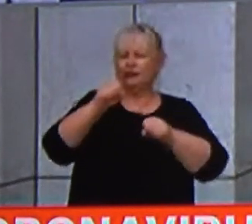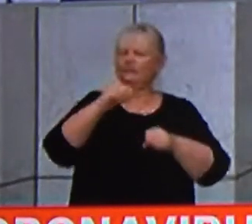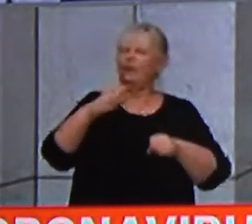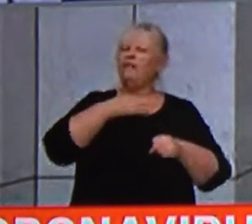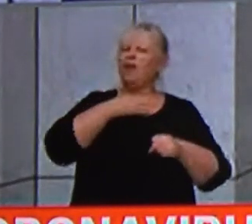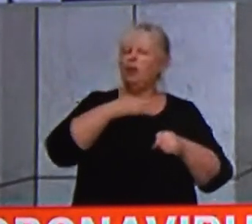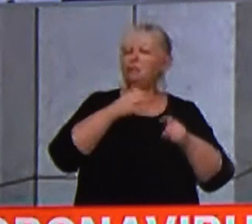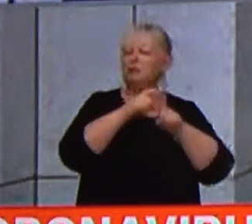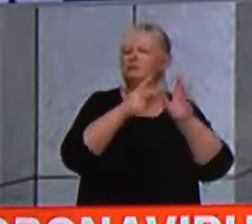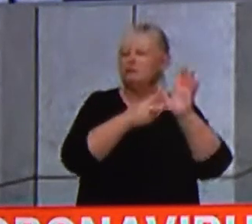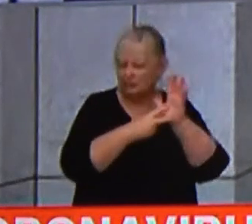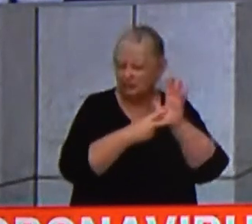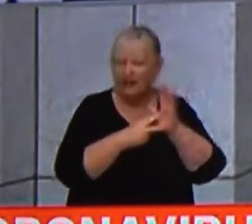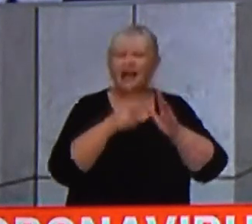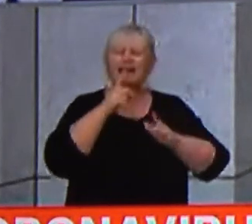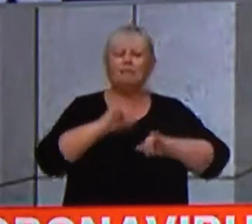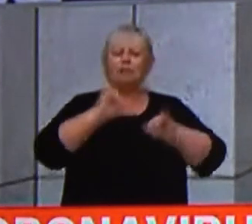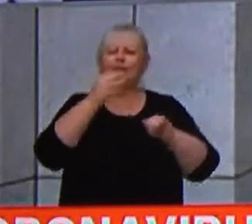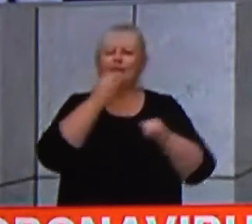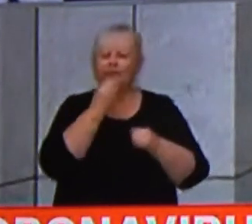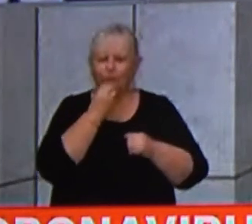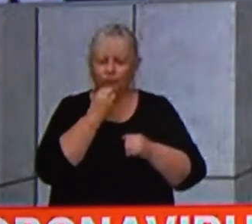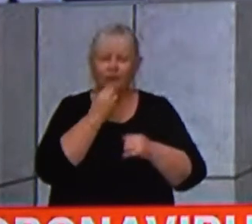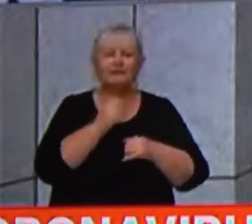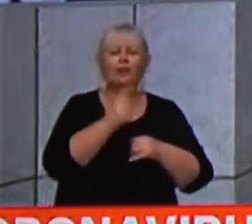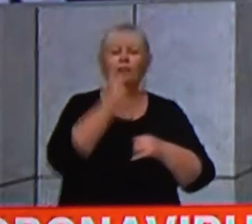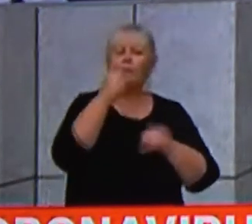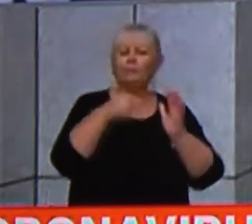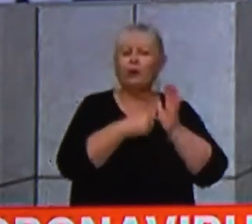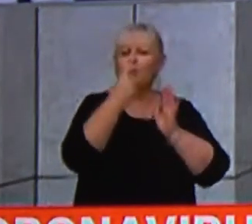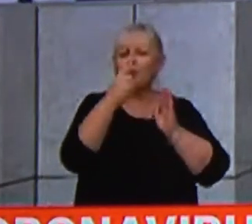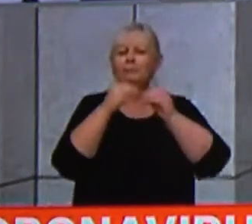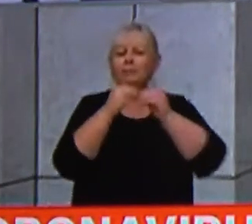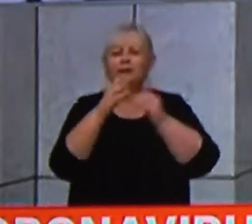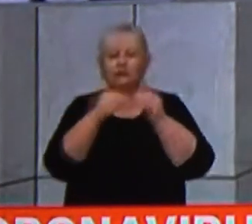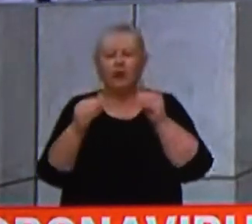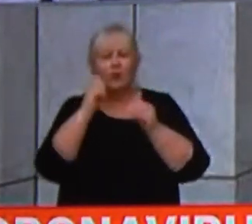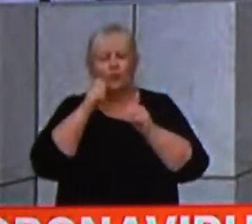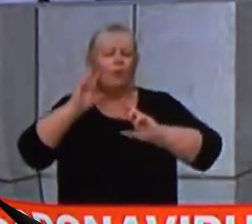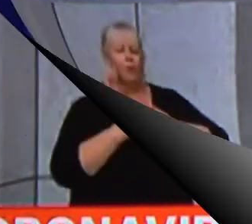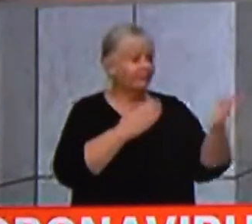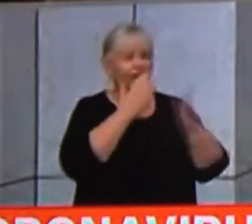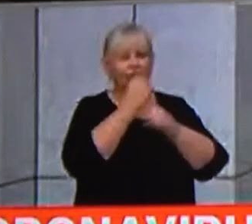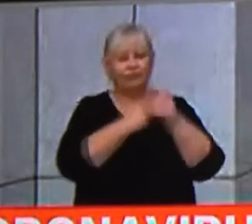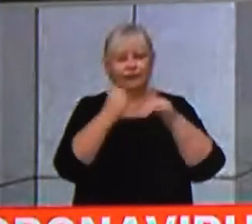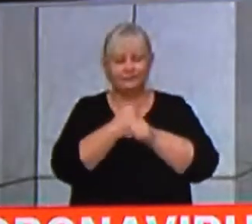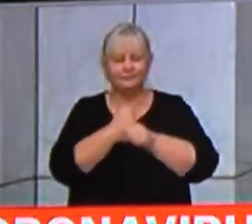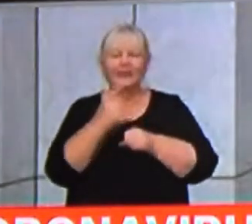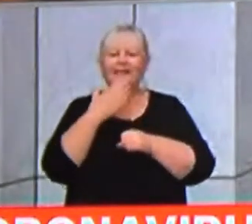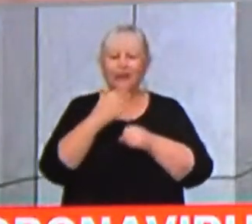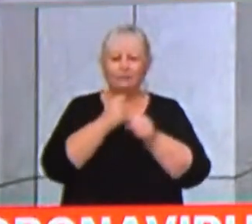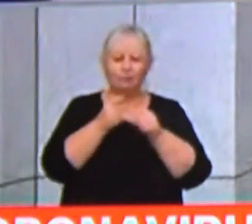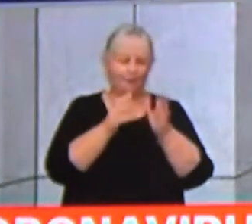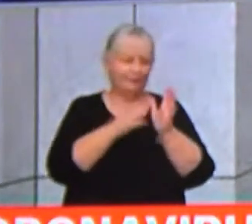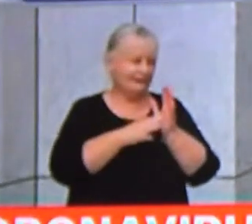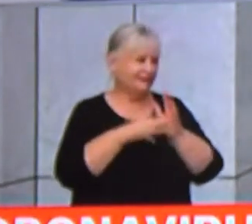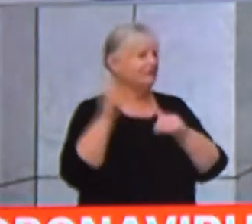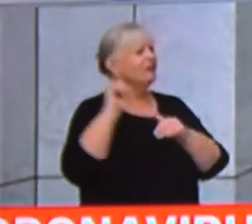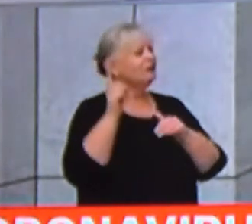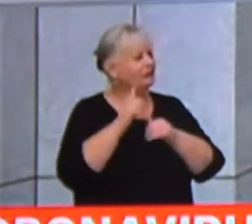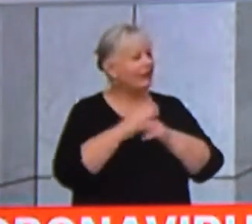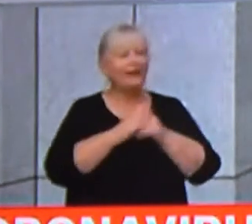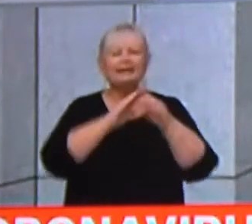that we have. When we do these things, it's not a matter of just cutting and pasting ideas from other places. We need to have solutions